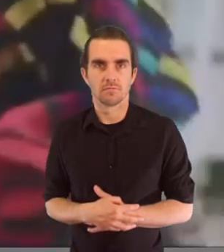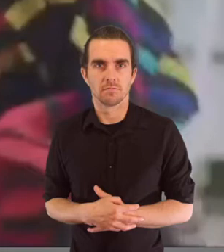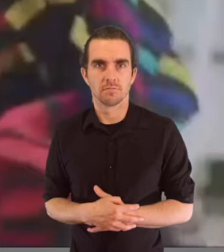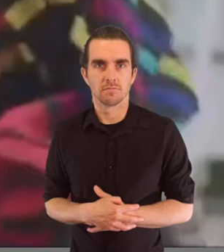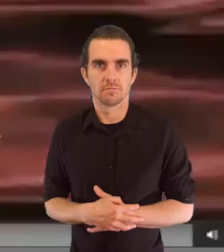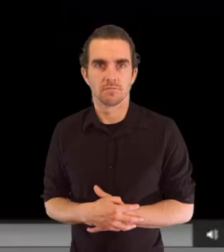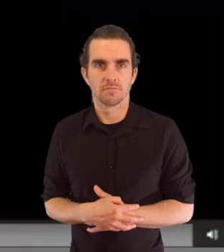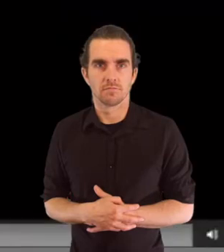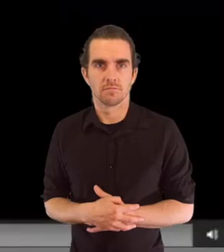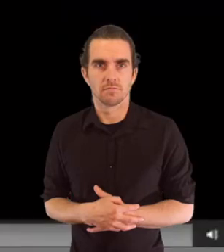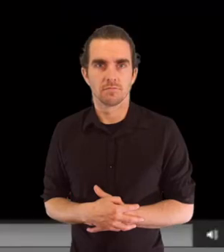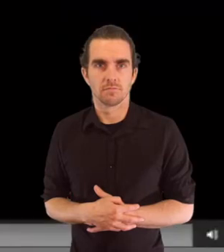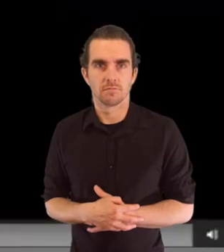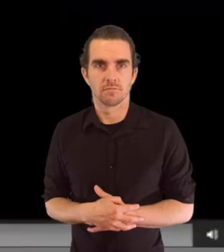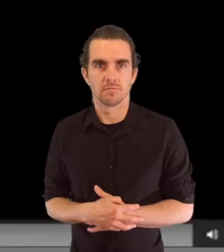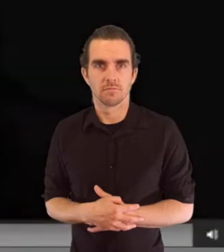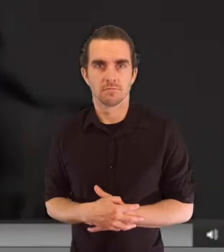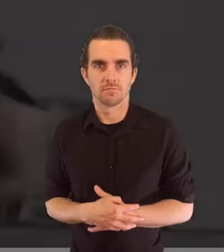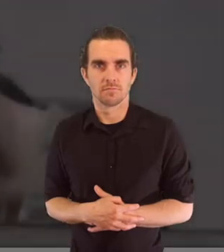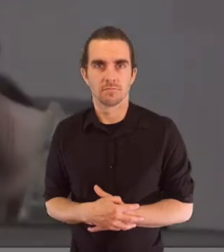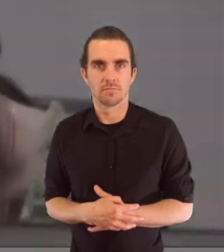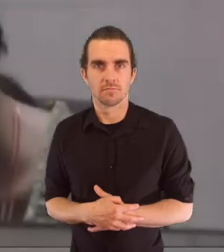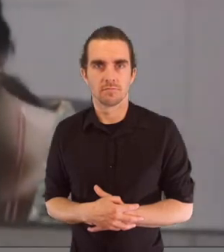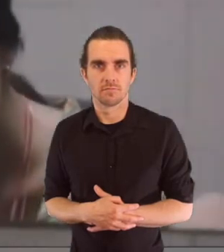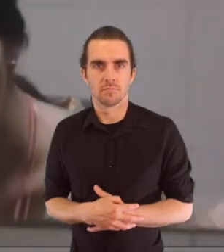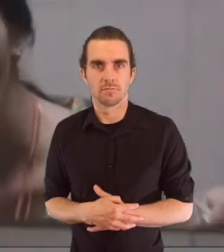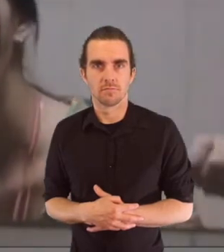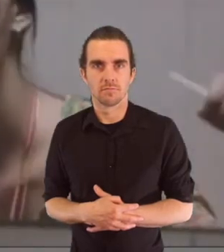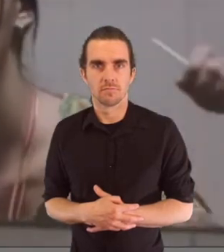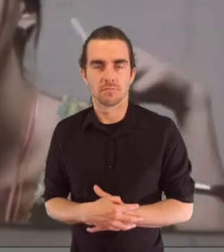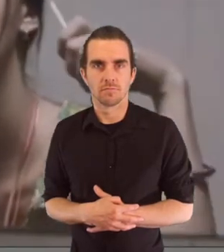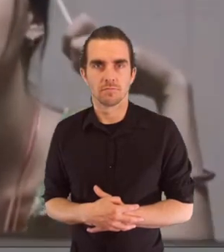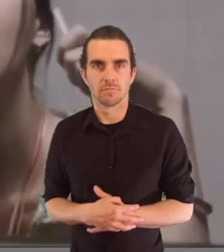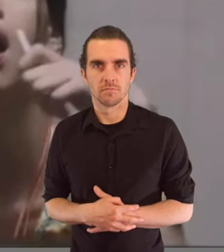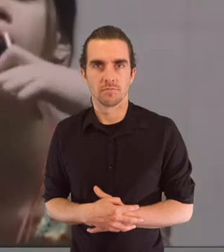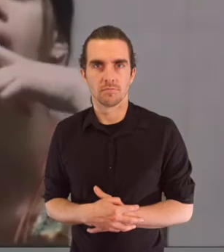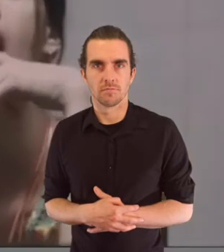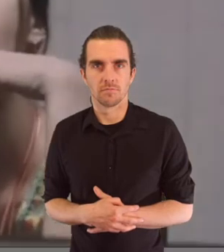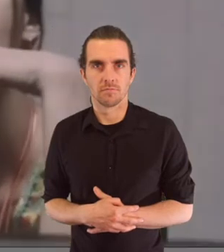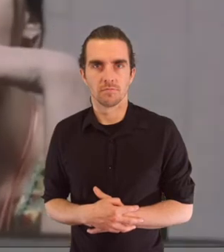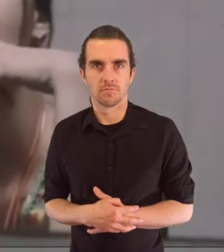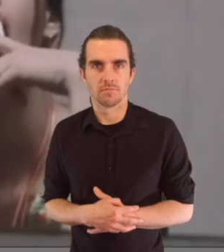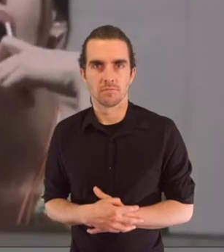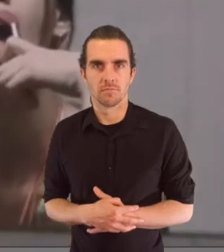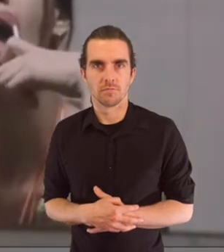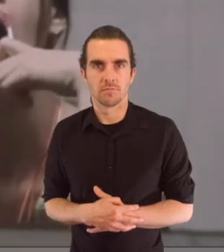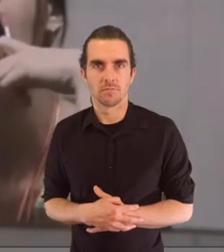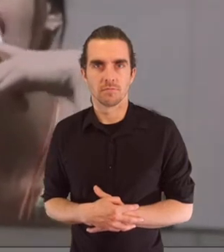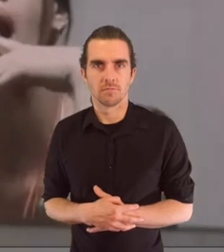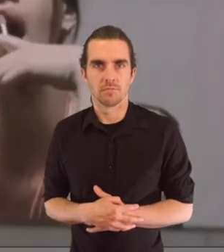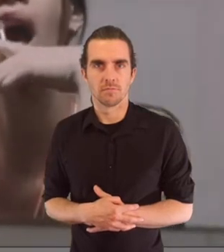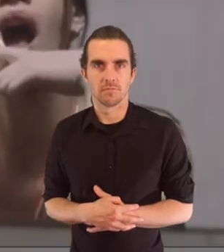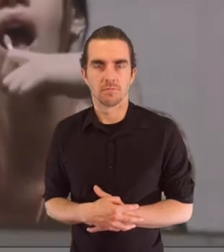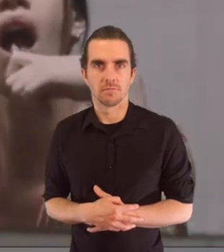Woman with cerebral palsy in Mumbai. We see her first putting on her lipstick rather difficultly with